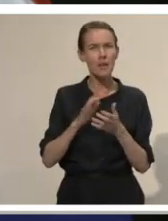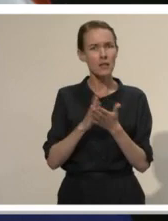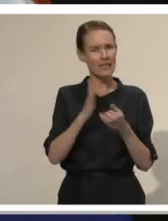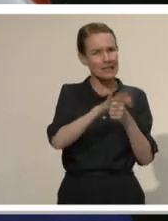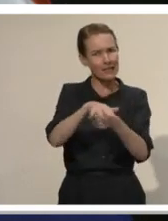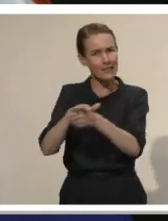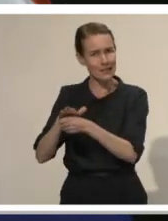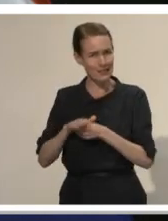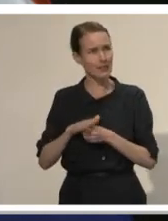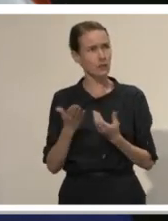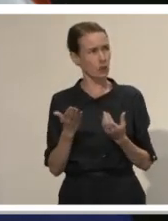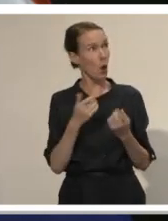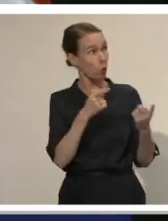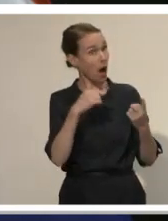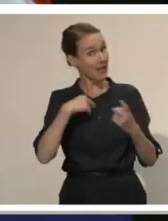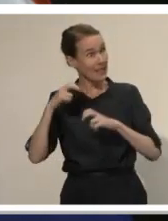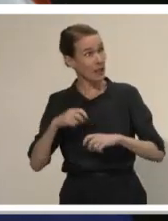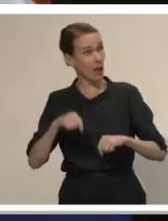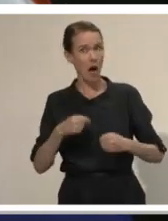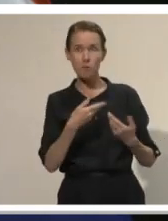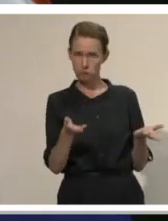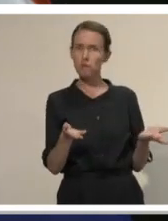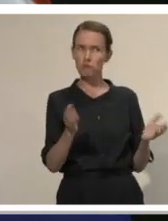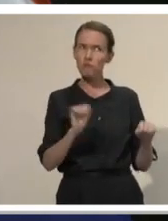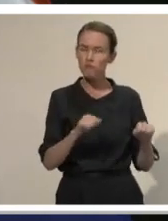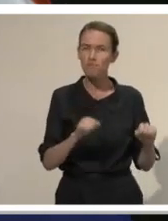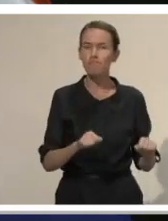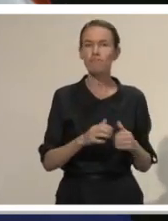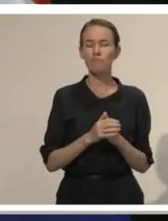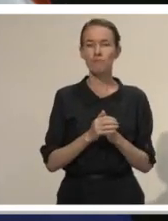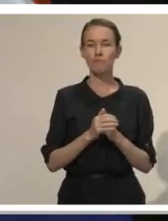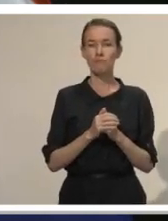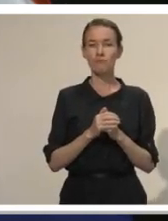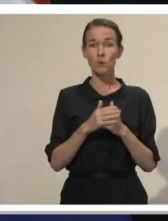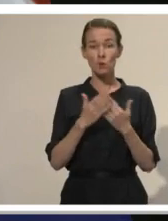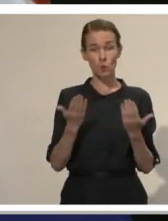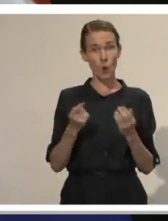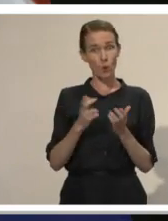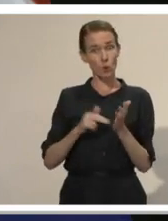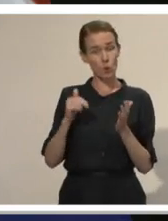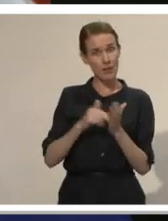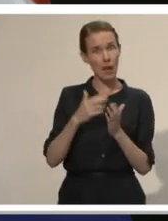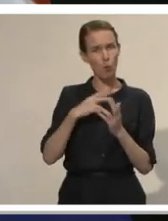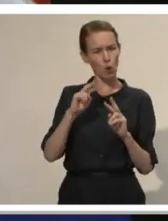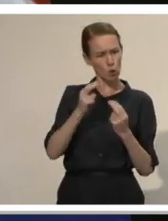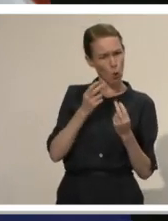that. There are things that all of us, of course, want to make sure that we've learnt, and particularly from best practice, but also that includes the